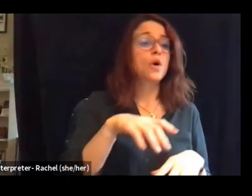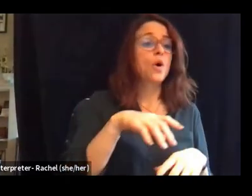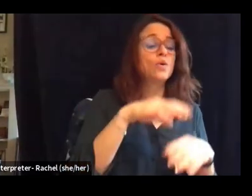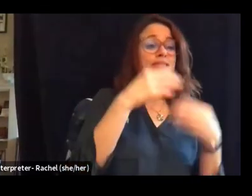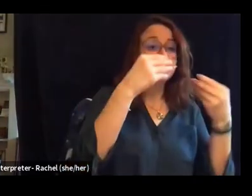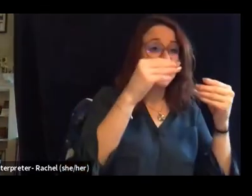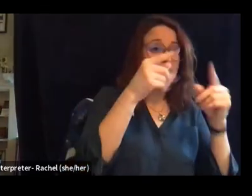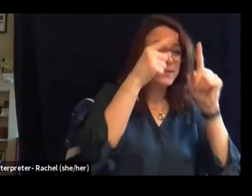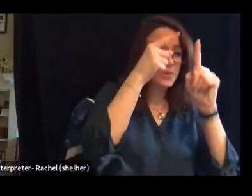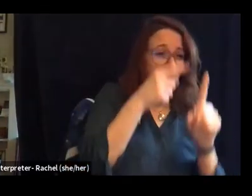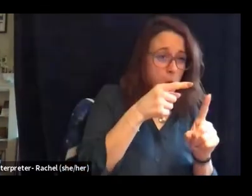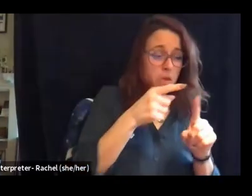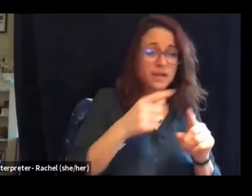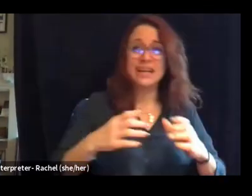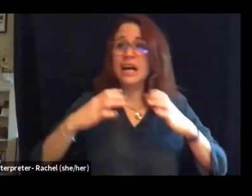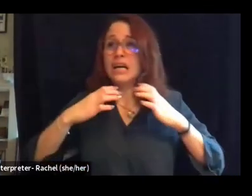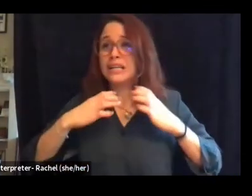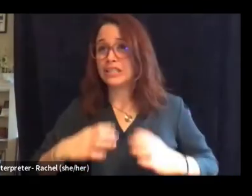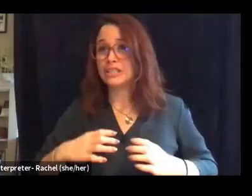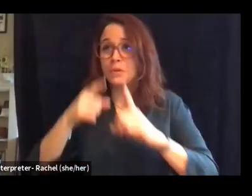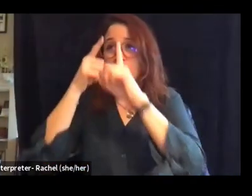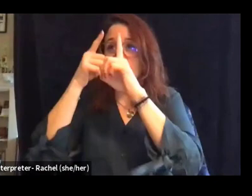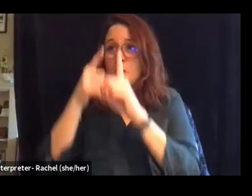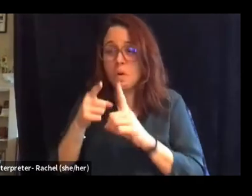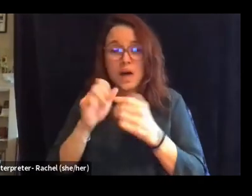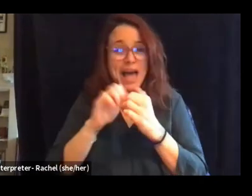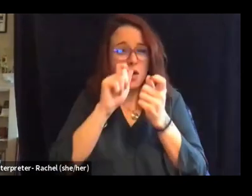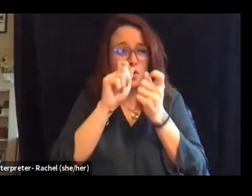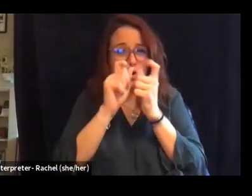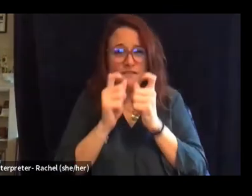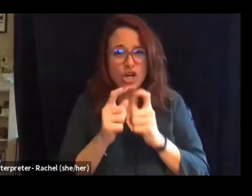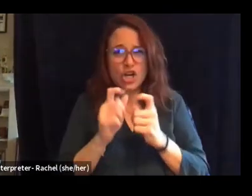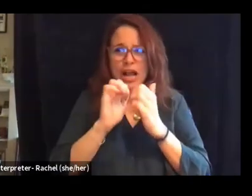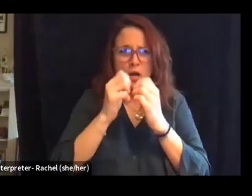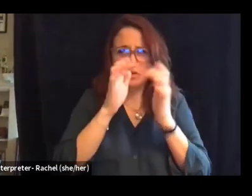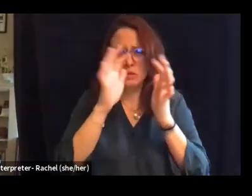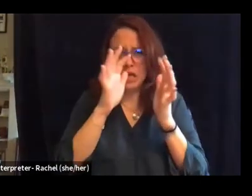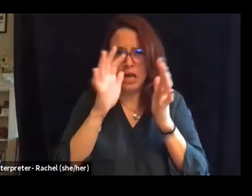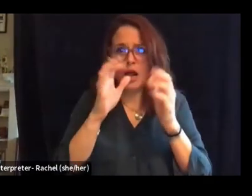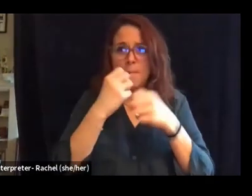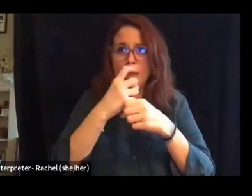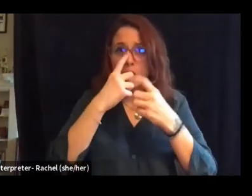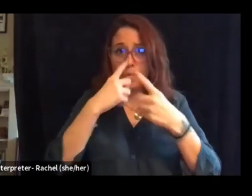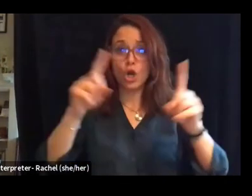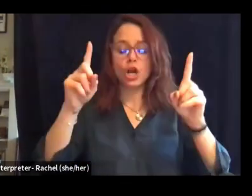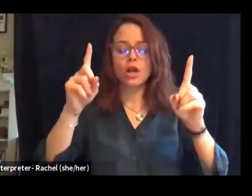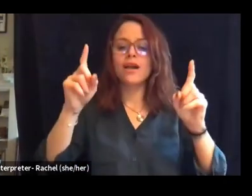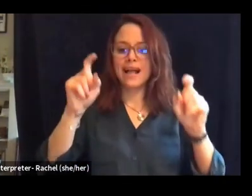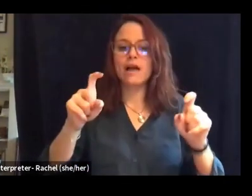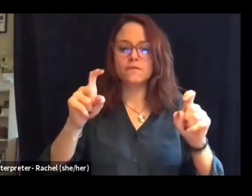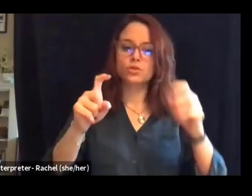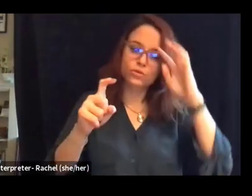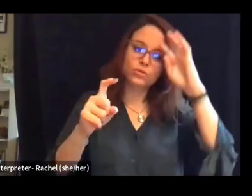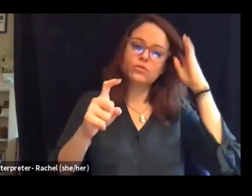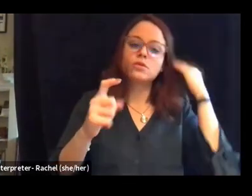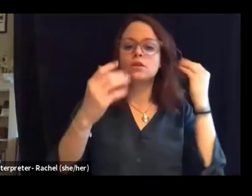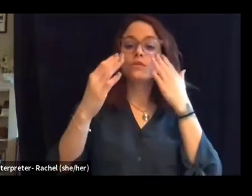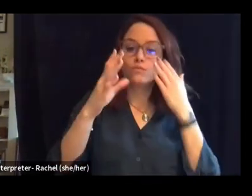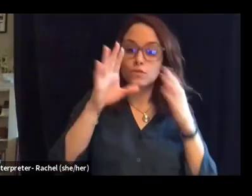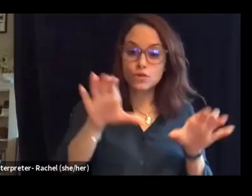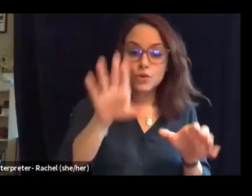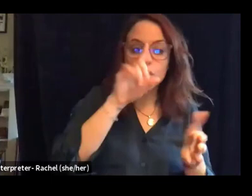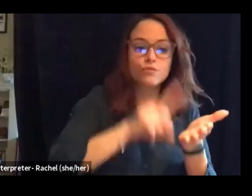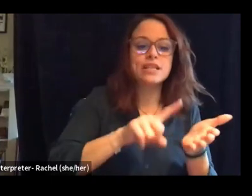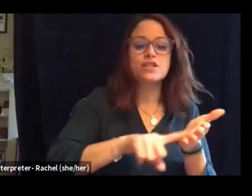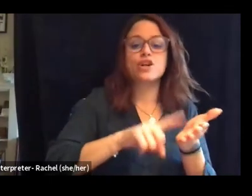goals into customers' goals. And you need to be able to do this in a measurable and disciplined way, right? And that's how we come up